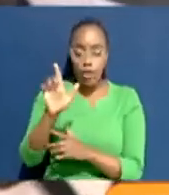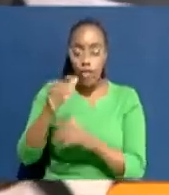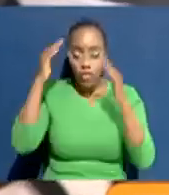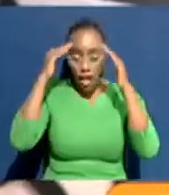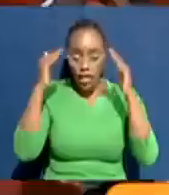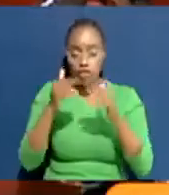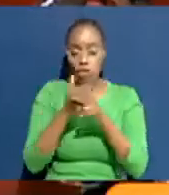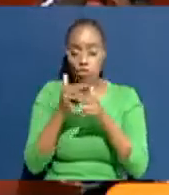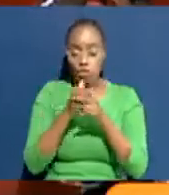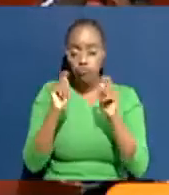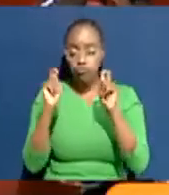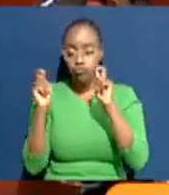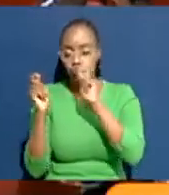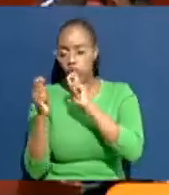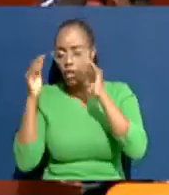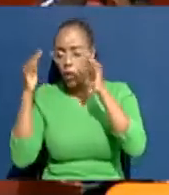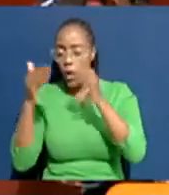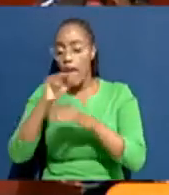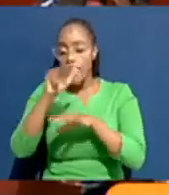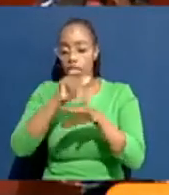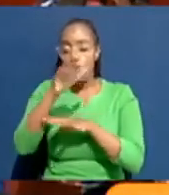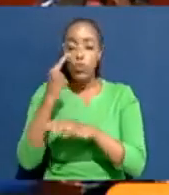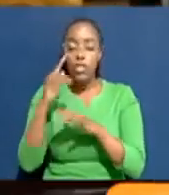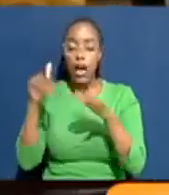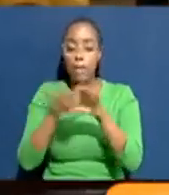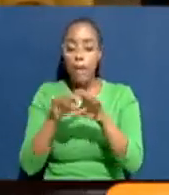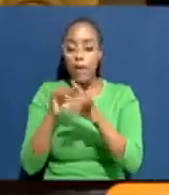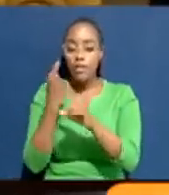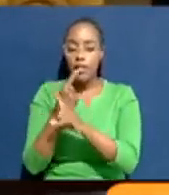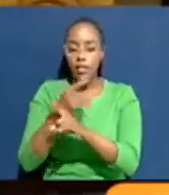attention will soon shift to the National Assembly to see how members